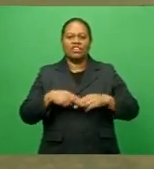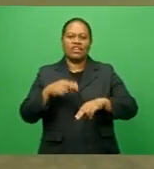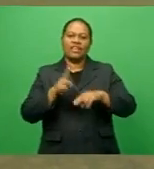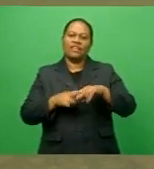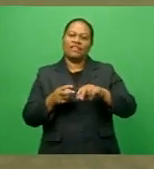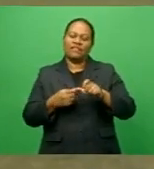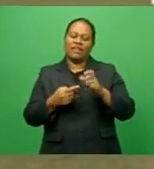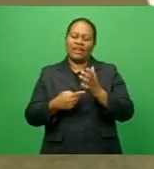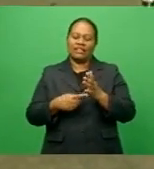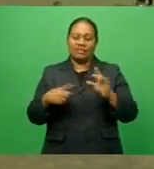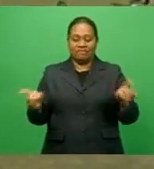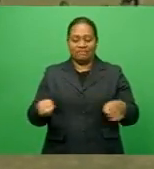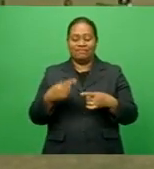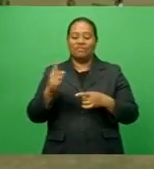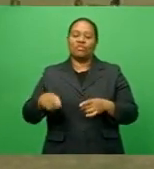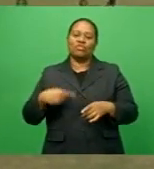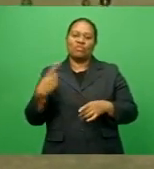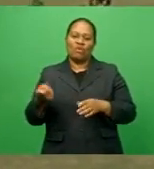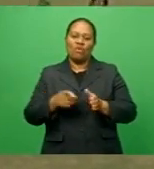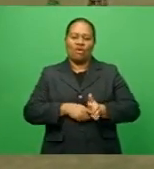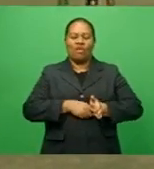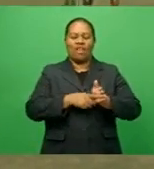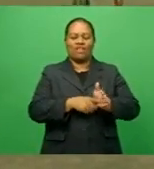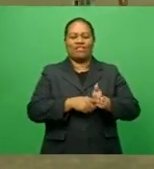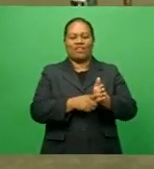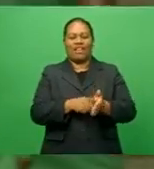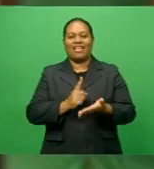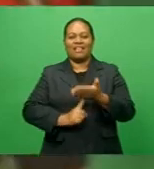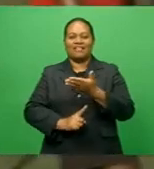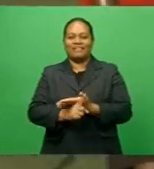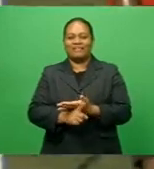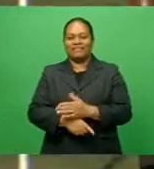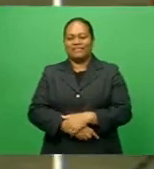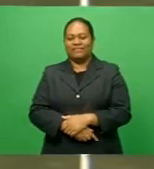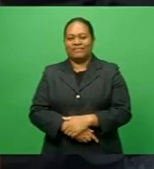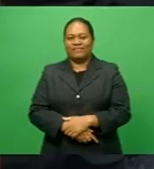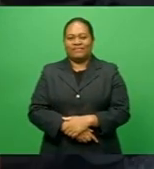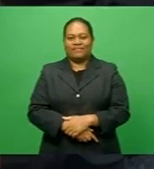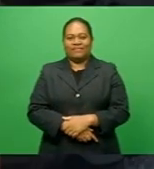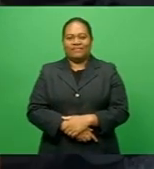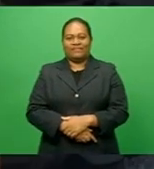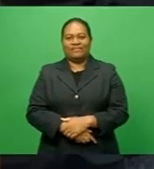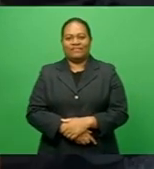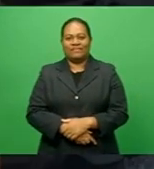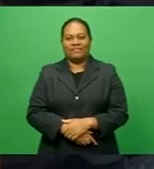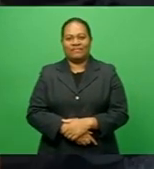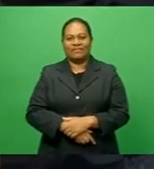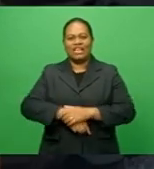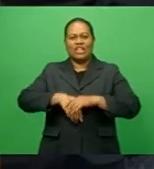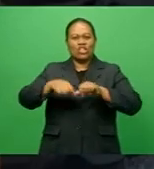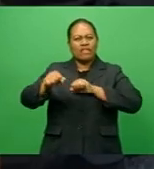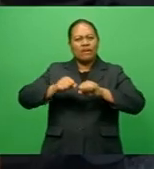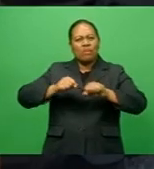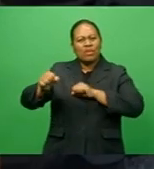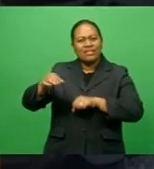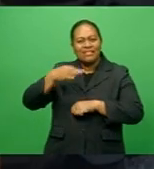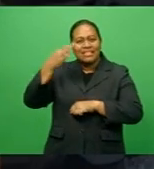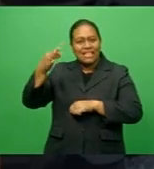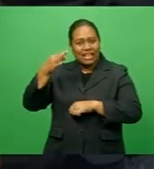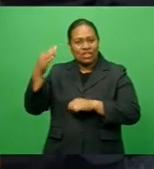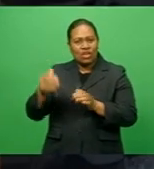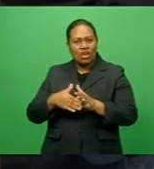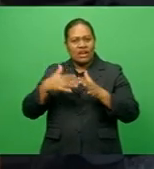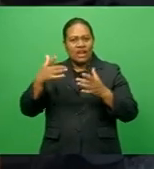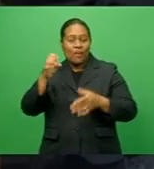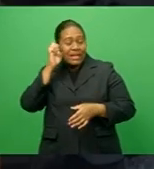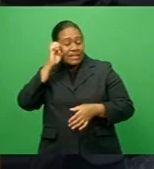off tomorrow at Churchill Park in Lautoka. Talima Terkula, FBC Sports. Boxing fans in Singatoka in for a treat